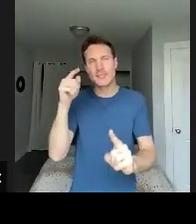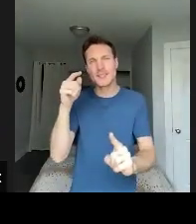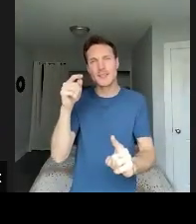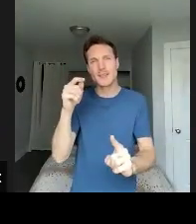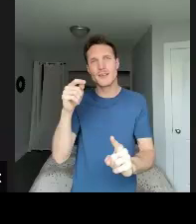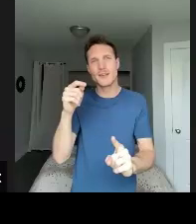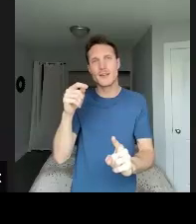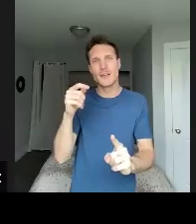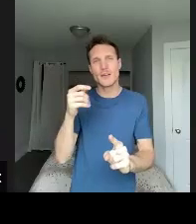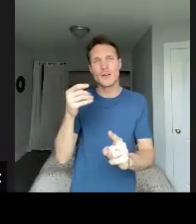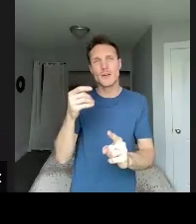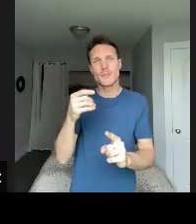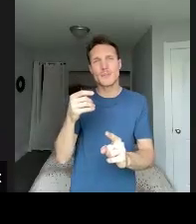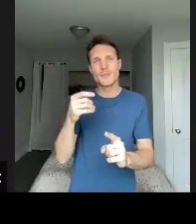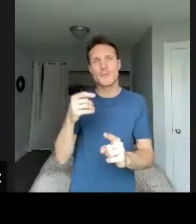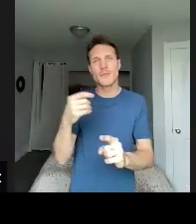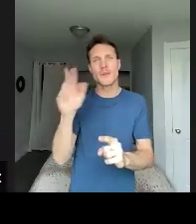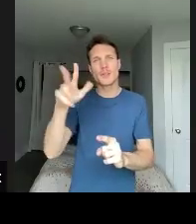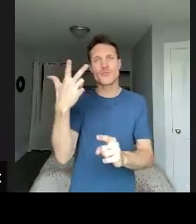3 different domains.